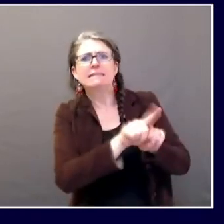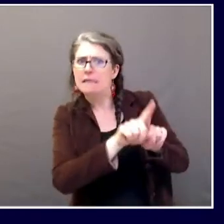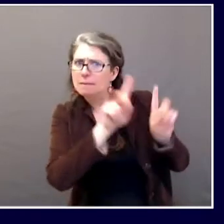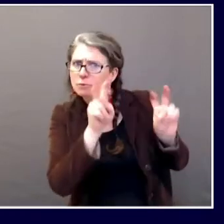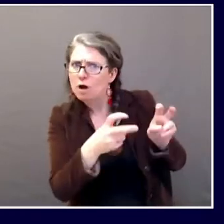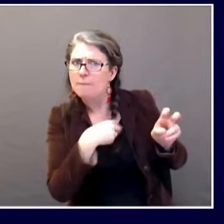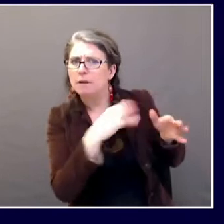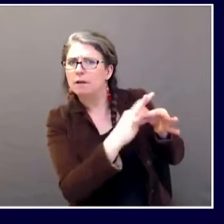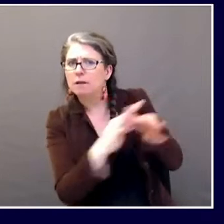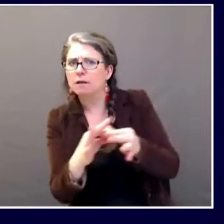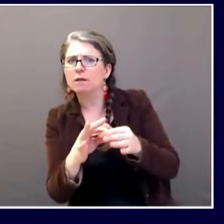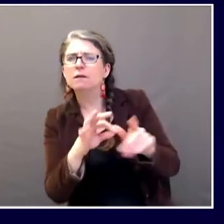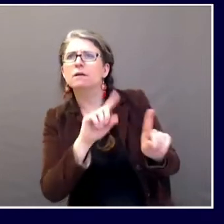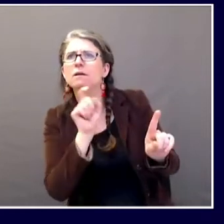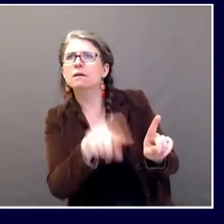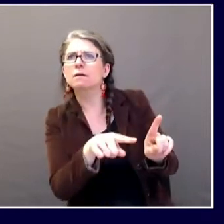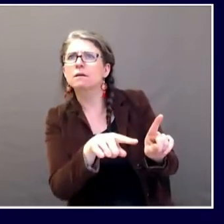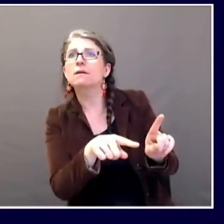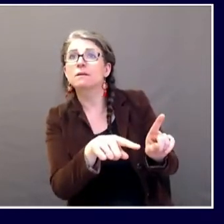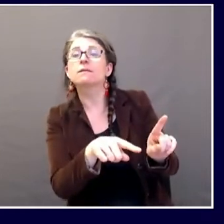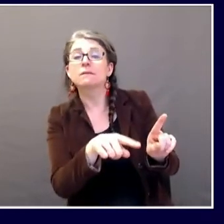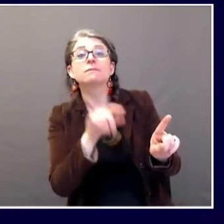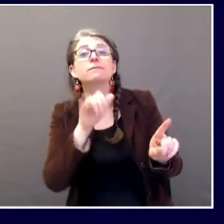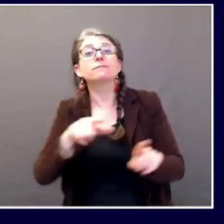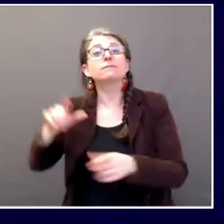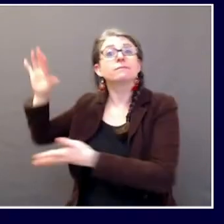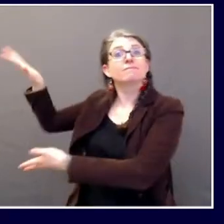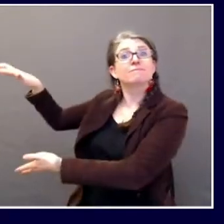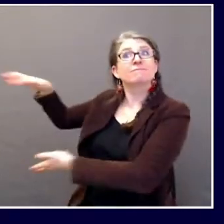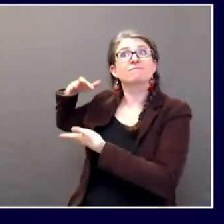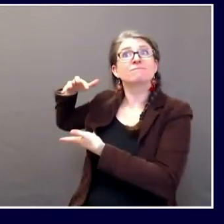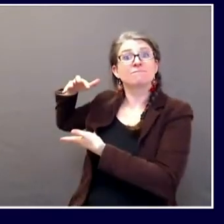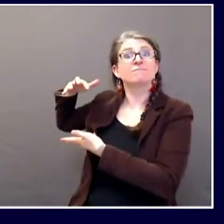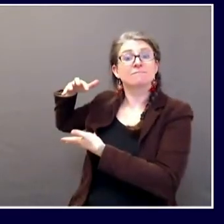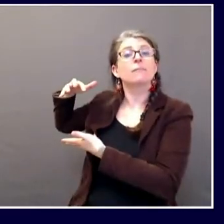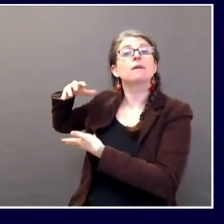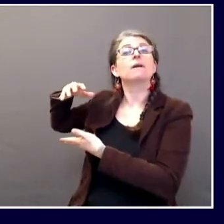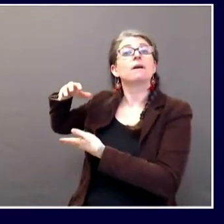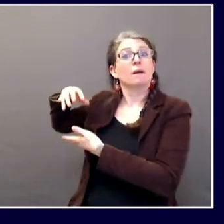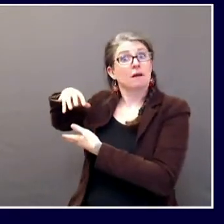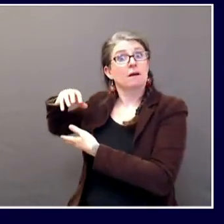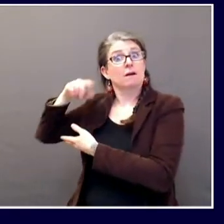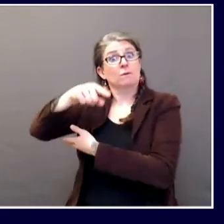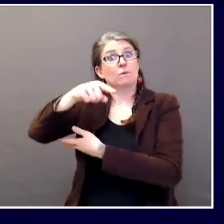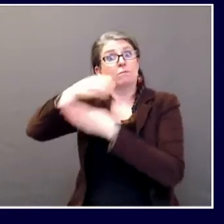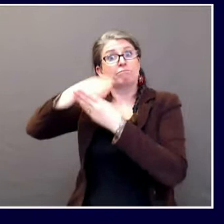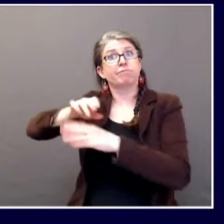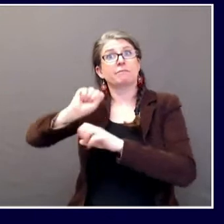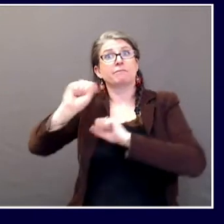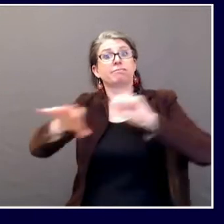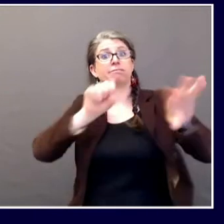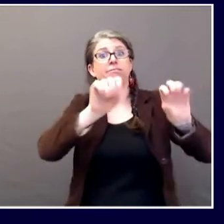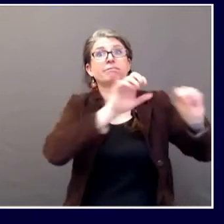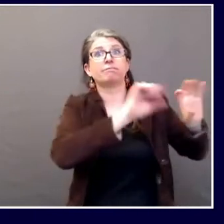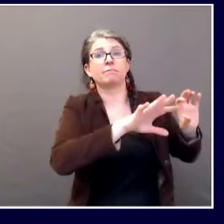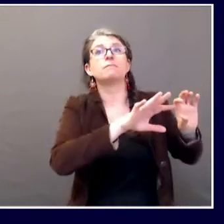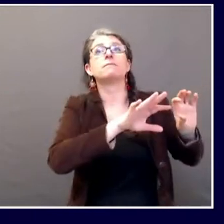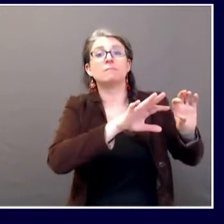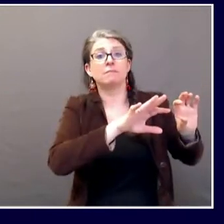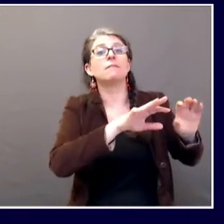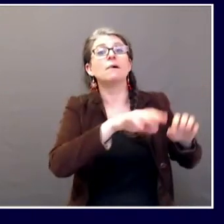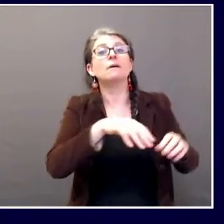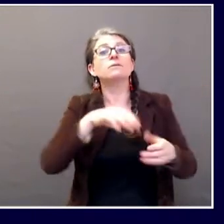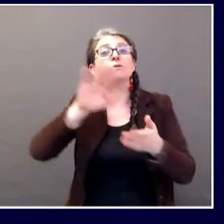the shipments that would go to pharmacies, would those come out of the state's allocation, or would those be separated on top of what we are expecting to